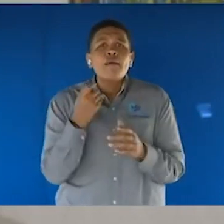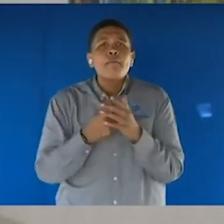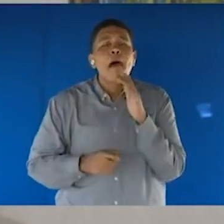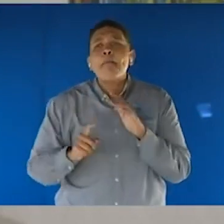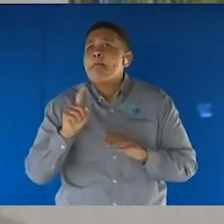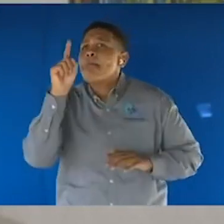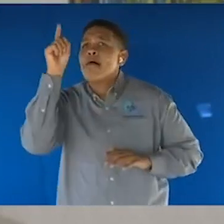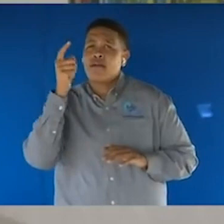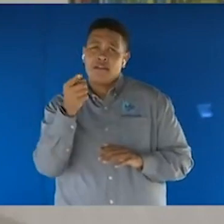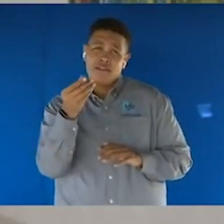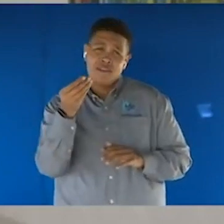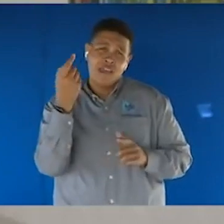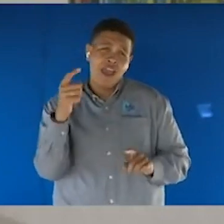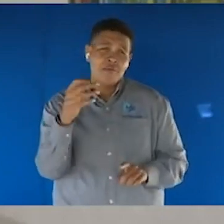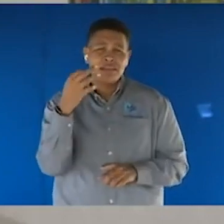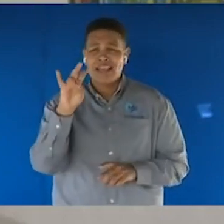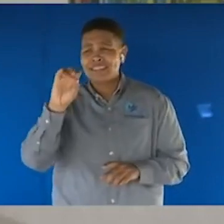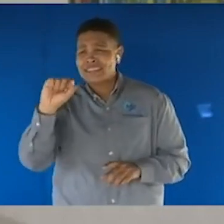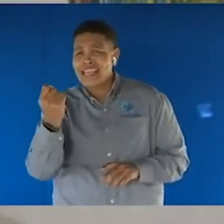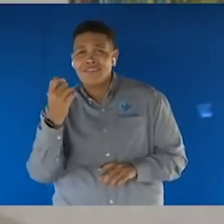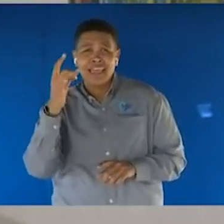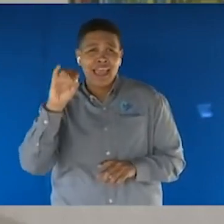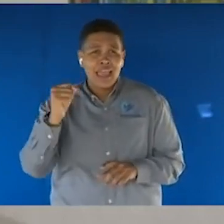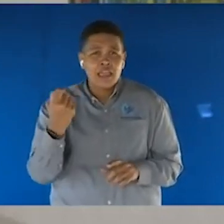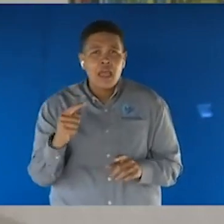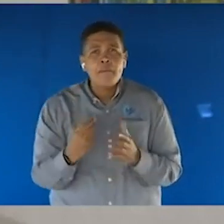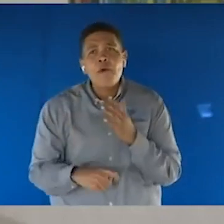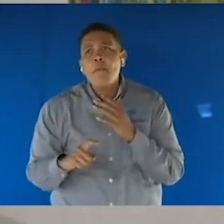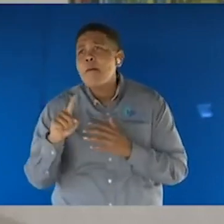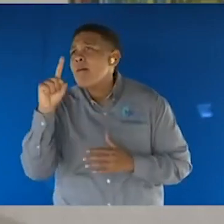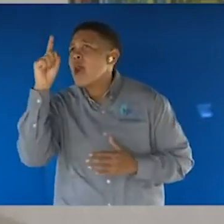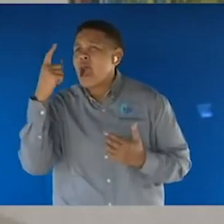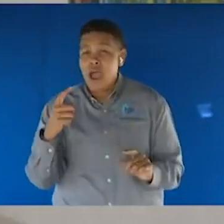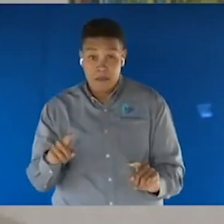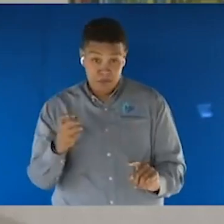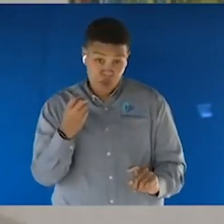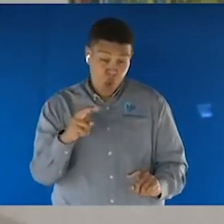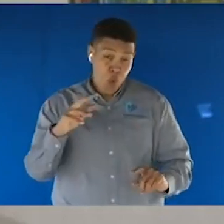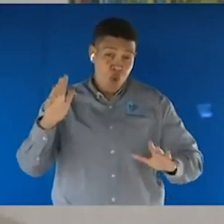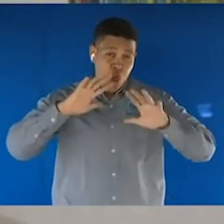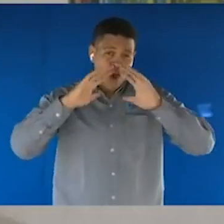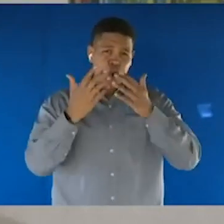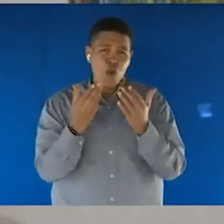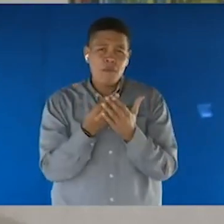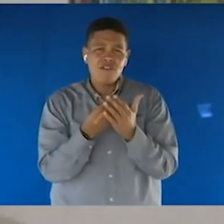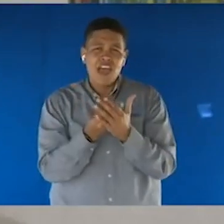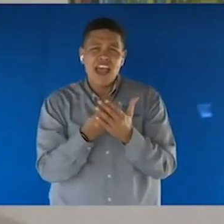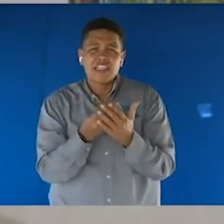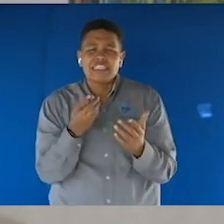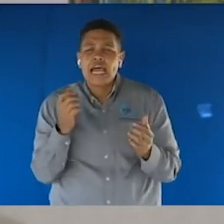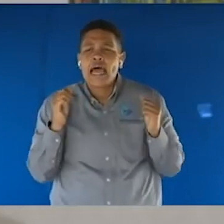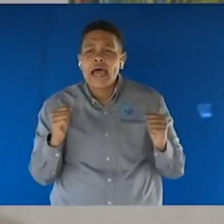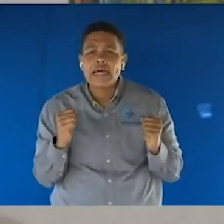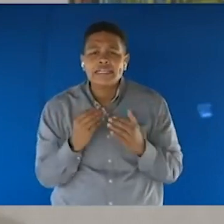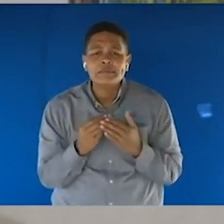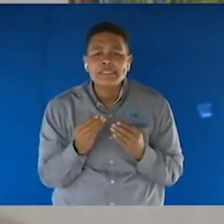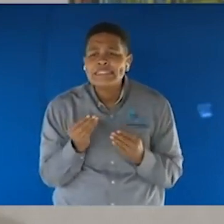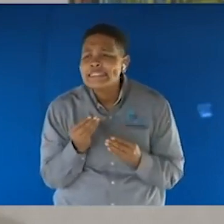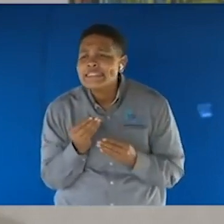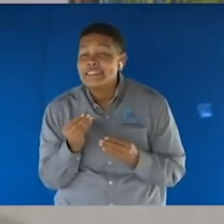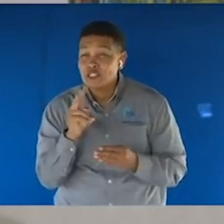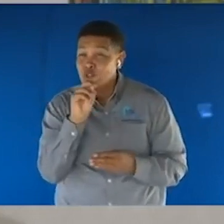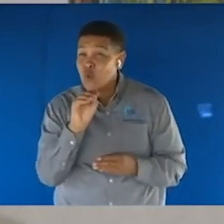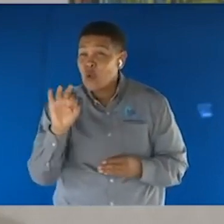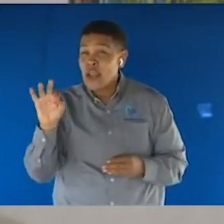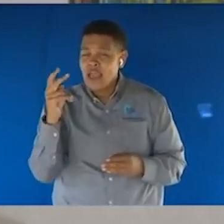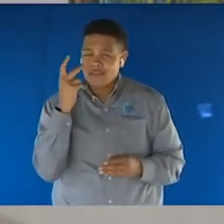or commodity price shocks, as we experienced in the 1970s and 80s, or a global financial recession, as we